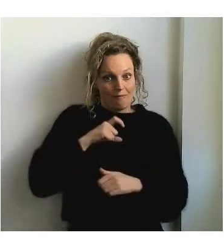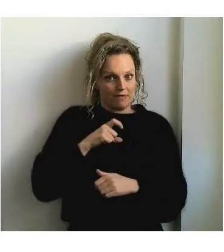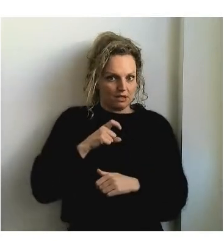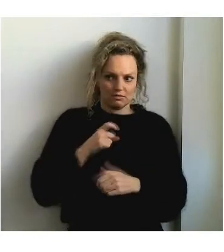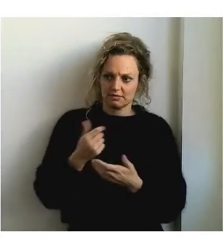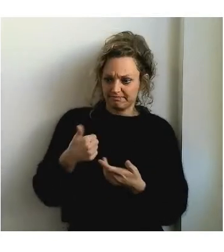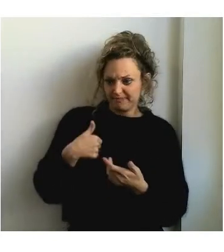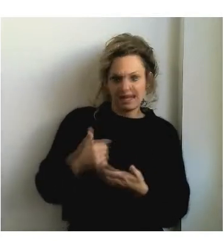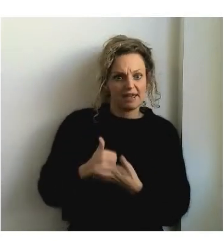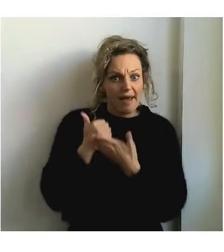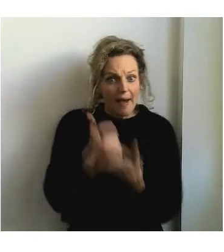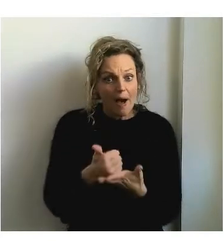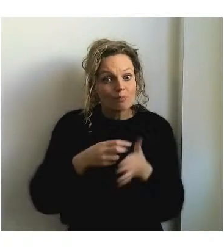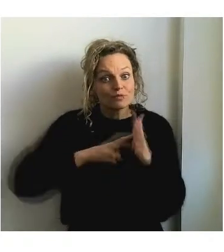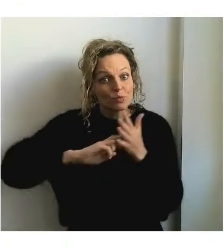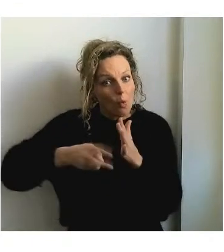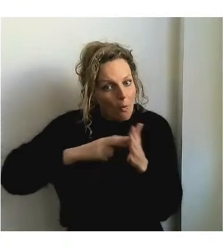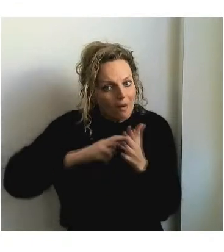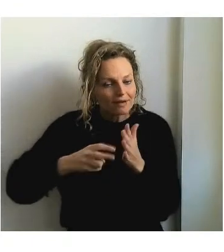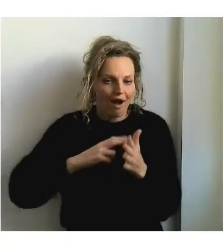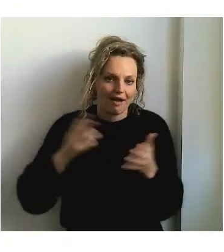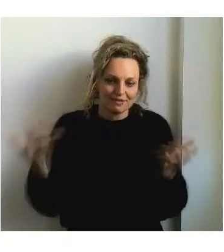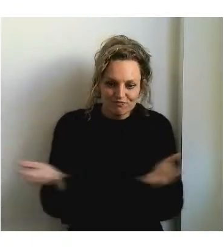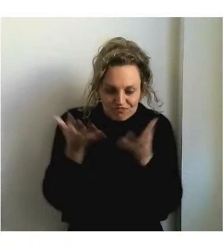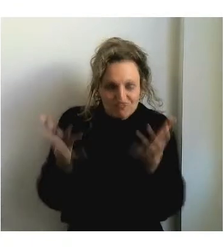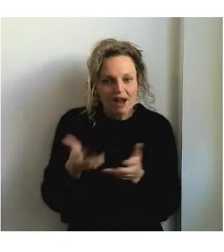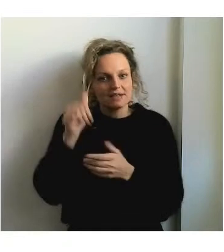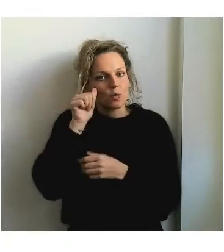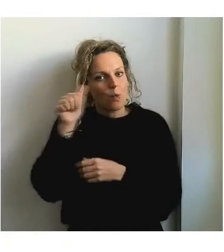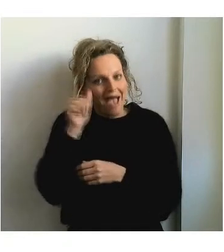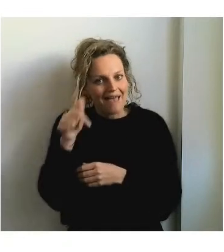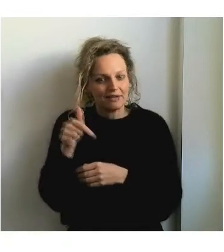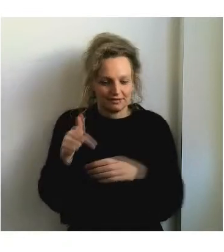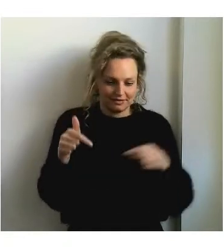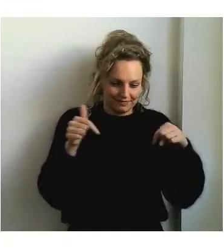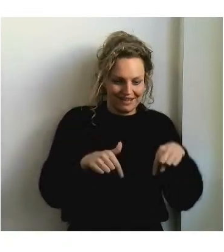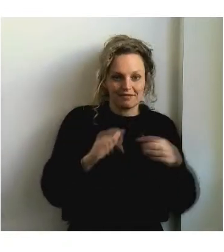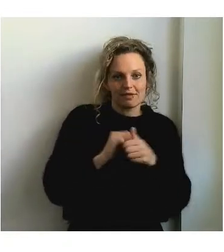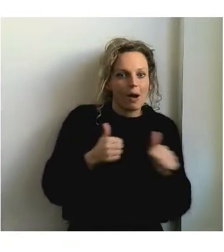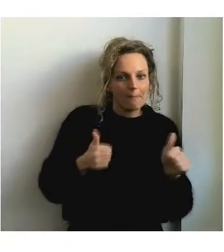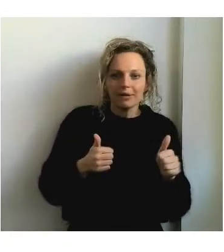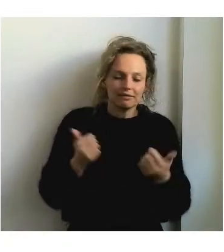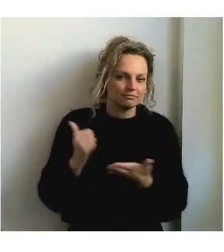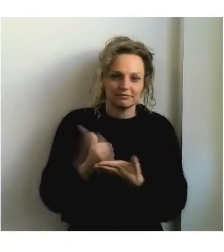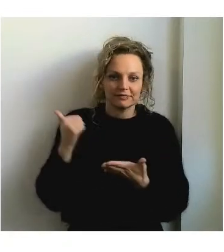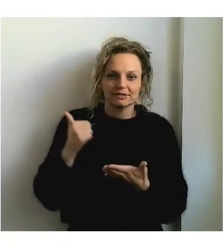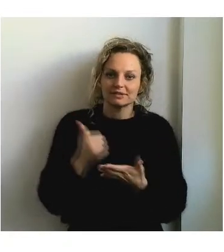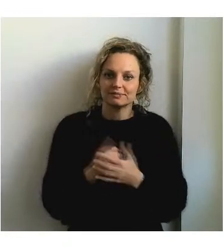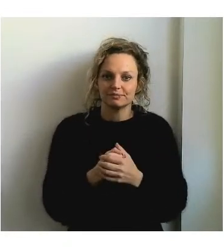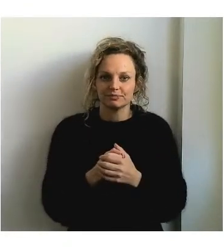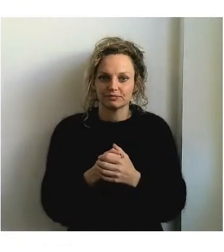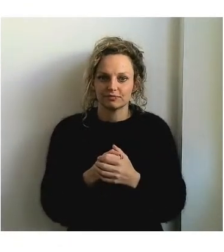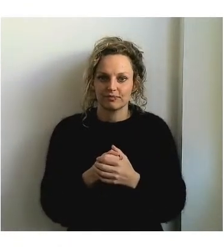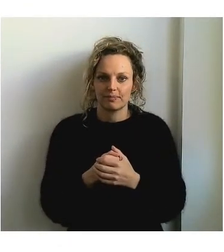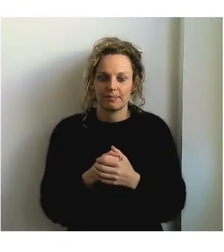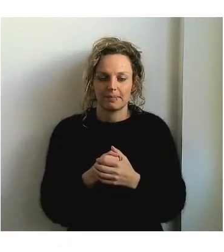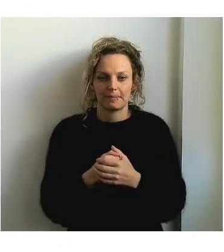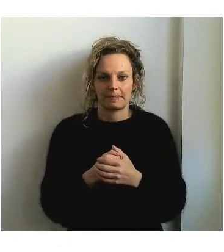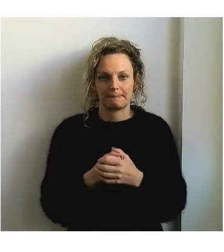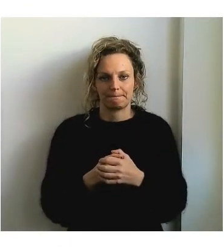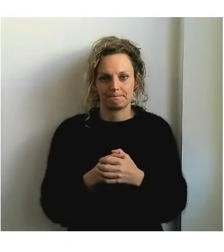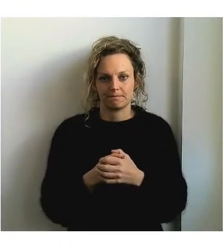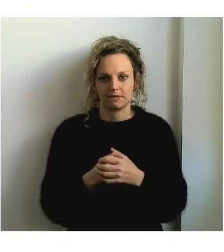and sort of raise that awareness internally at KPMG. But then again, what Holly and Shanna touched upon as